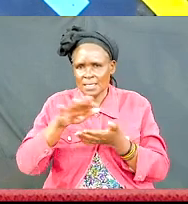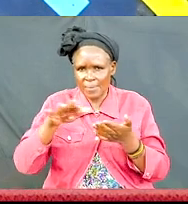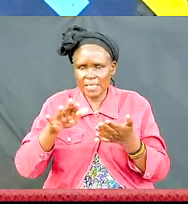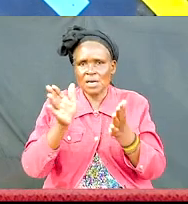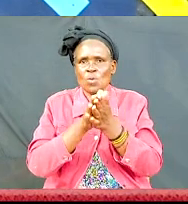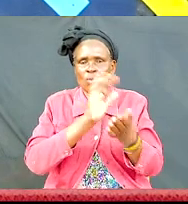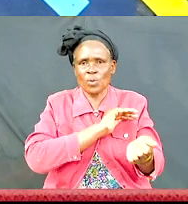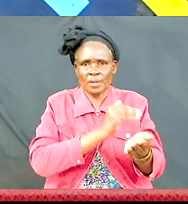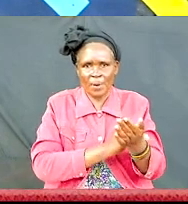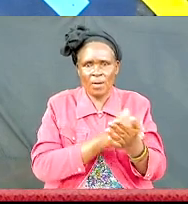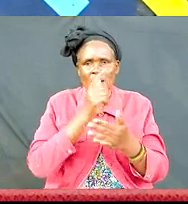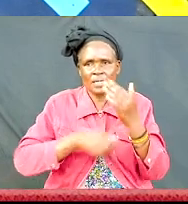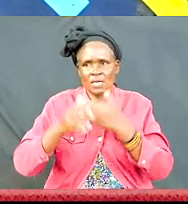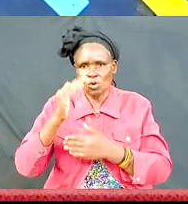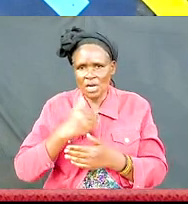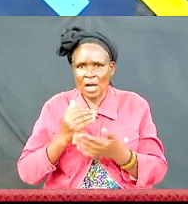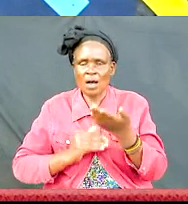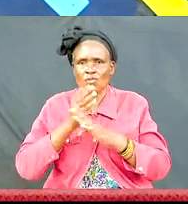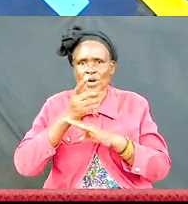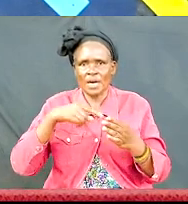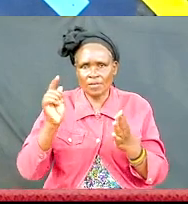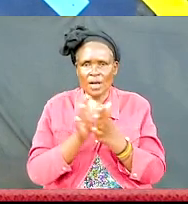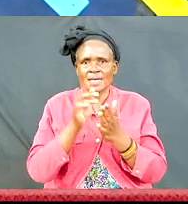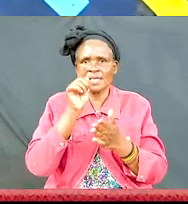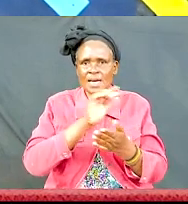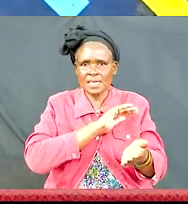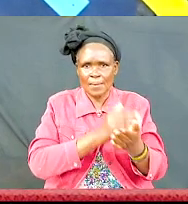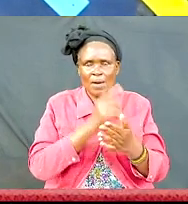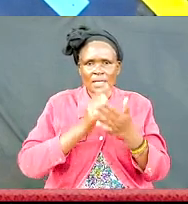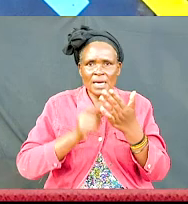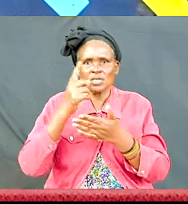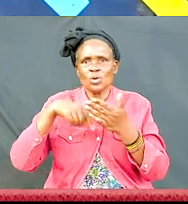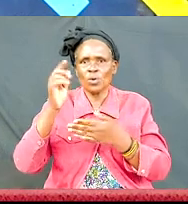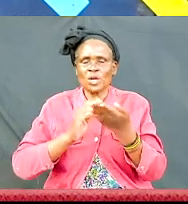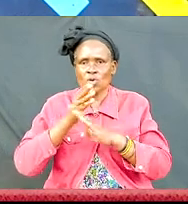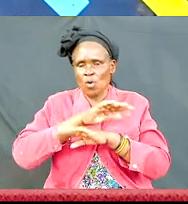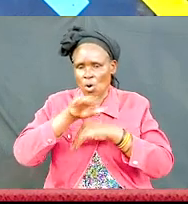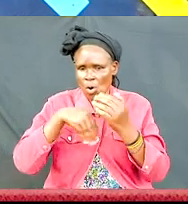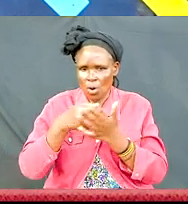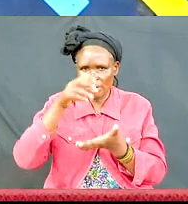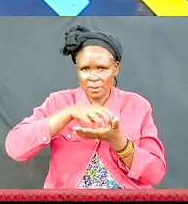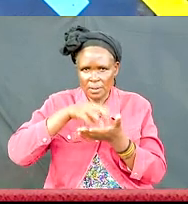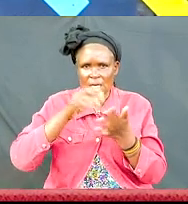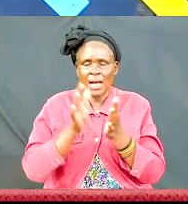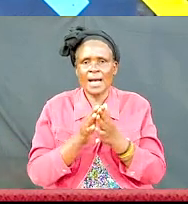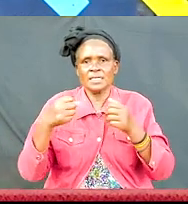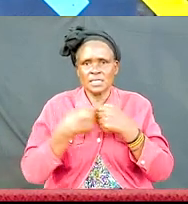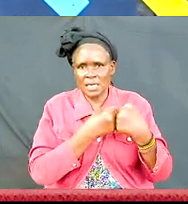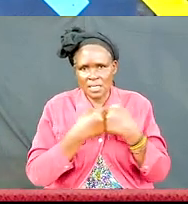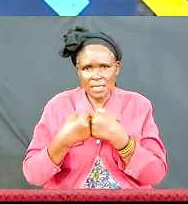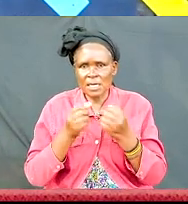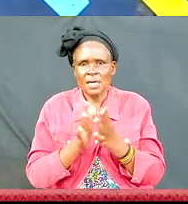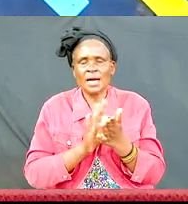power, that power that overcame death, and that power that overcomes all the circumstances and all the challenges and all